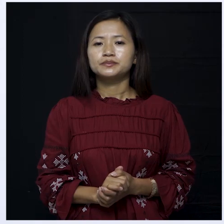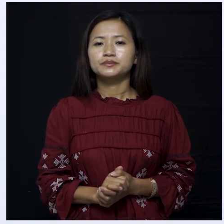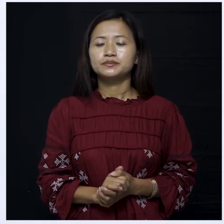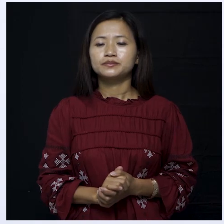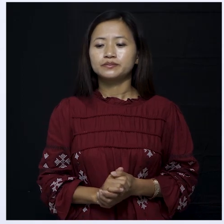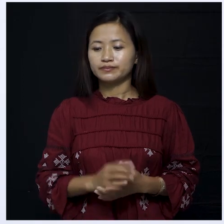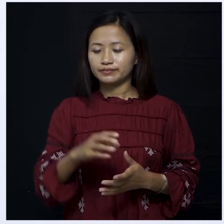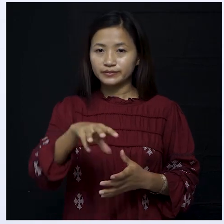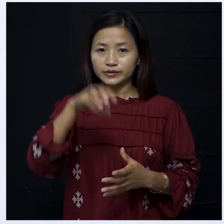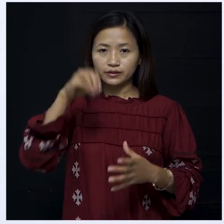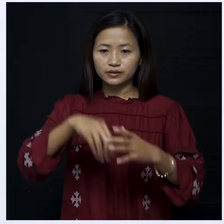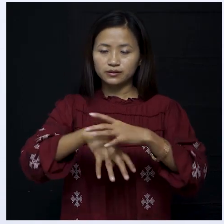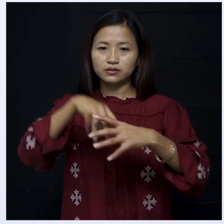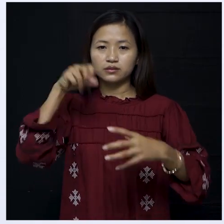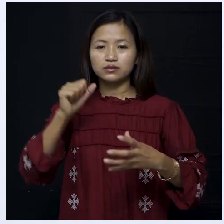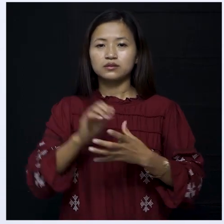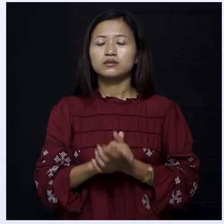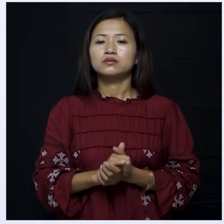taking out